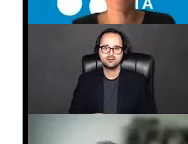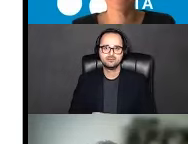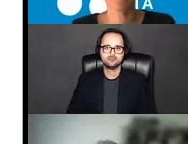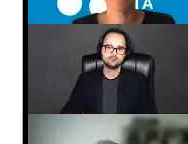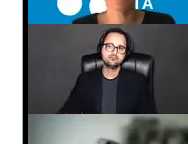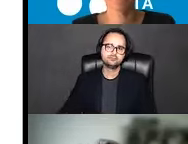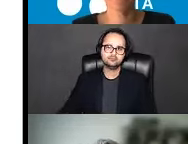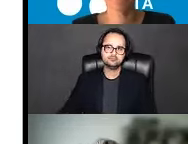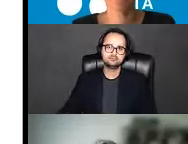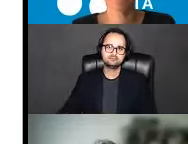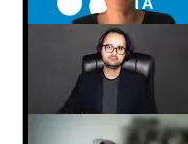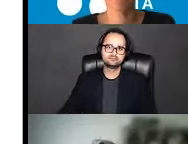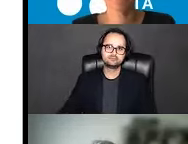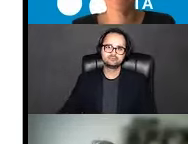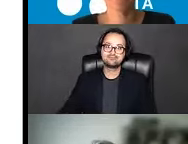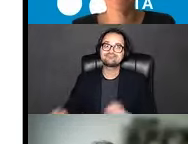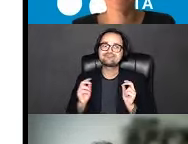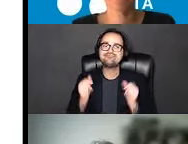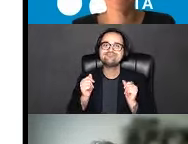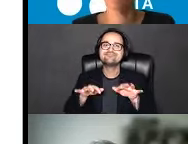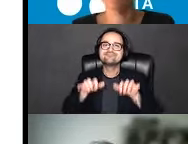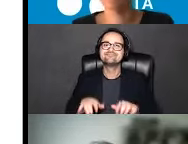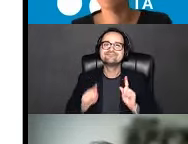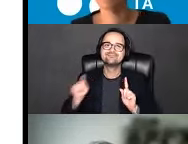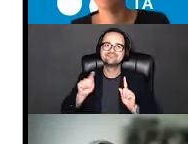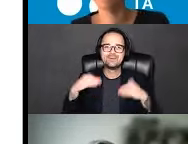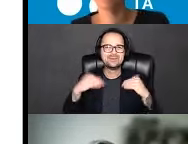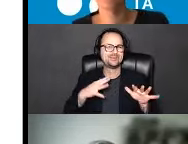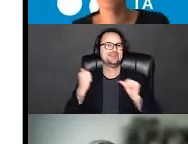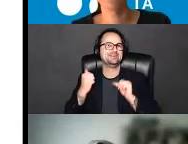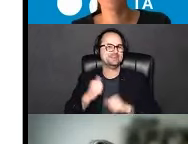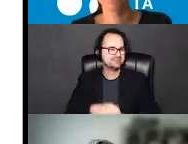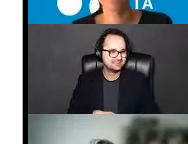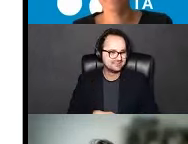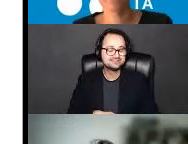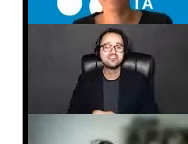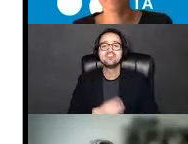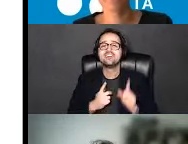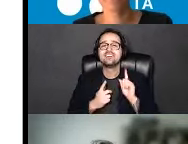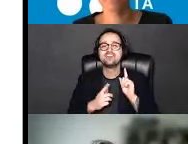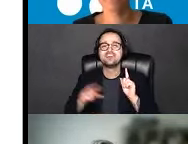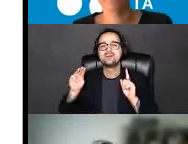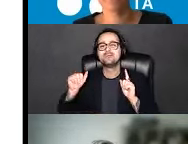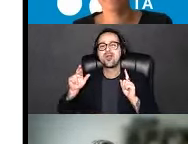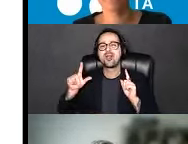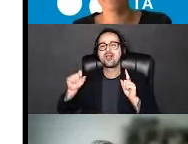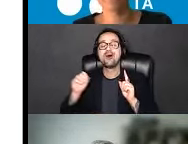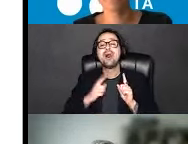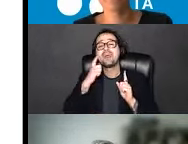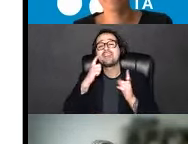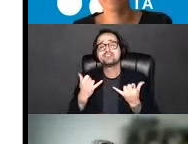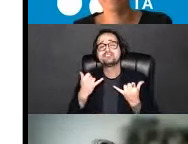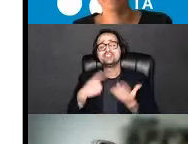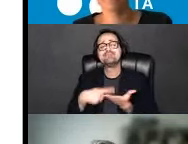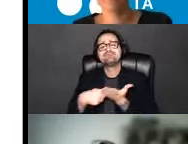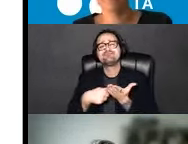Okay, so you all have quick fingers. So I think for today's discussion, even those of you who